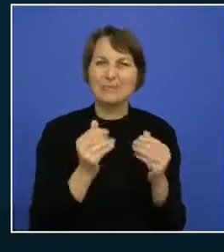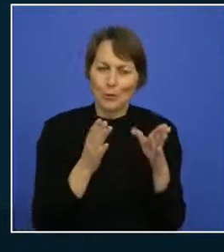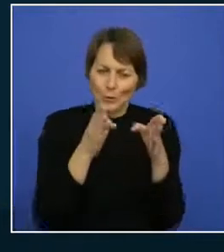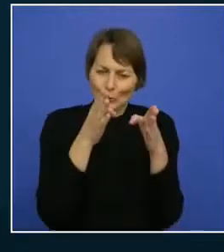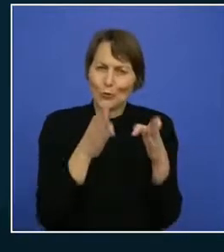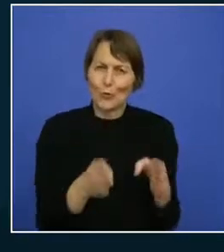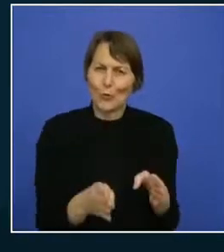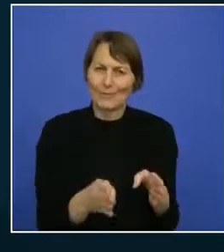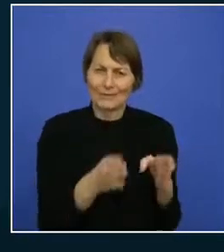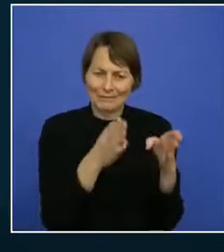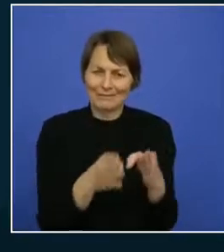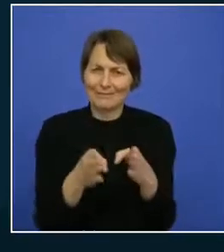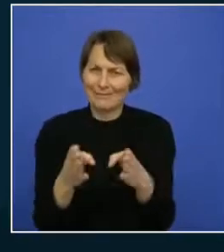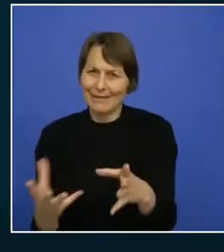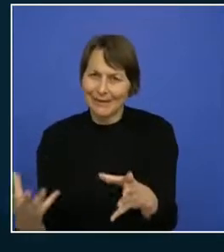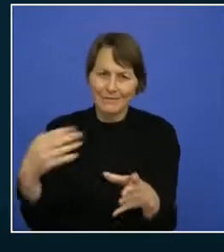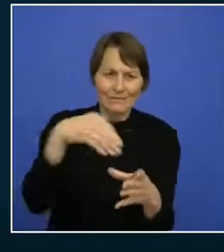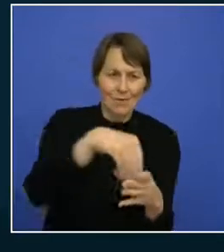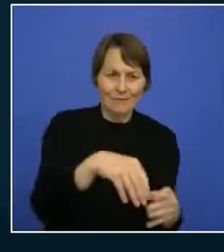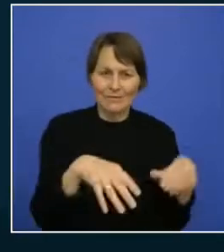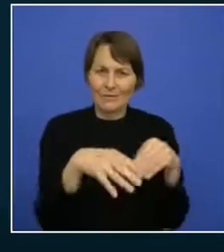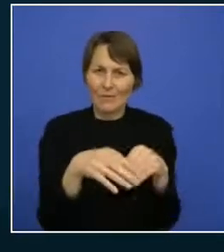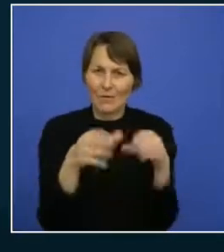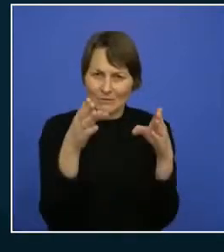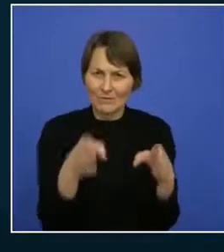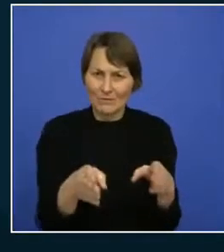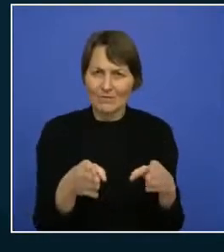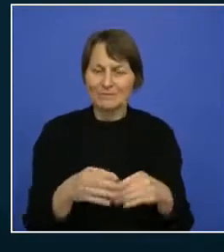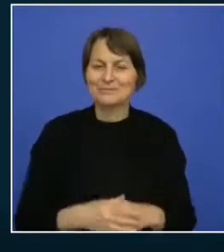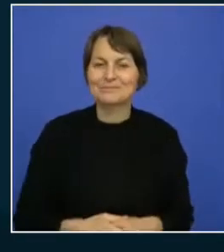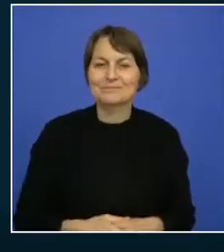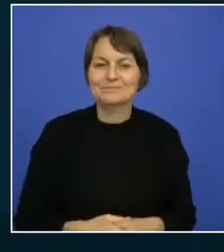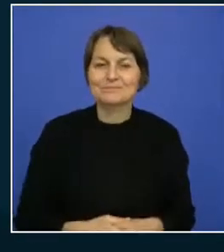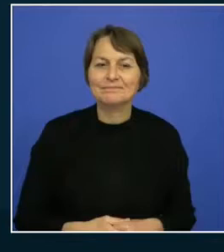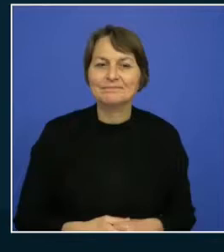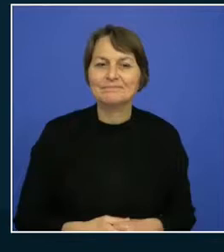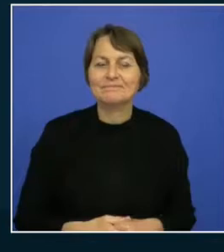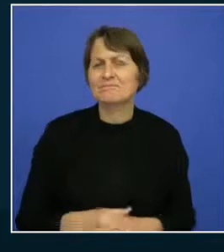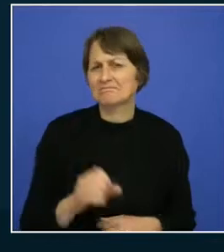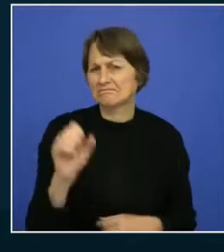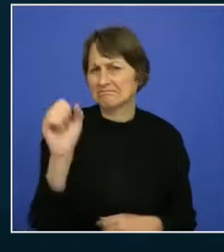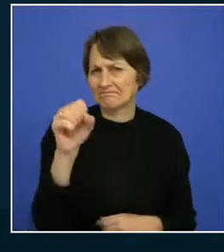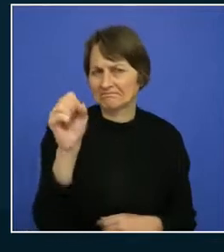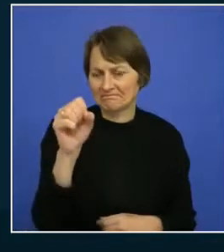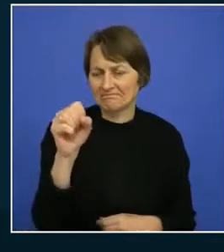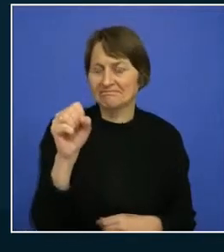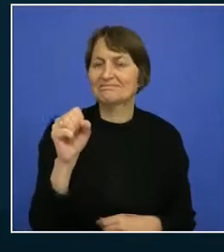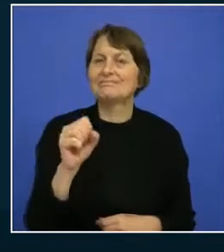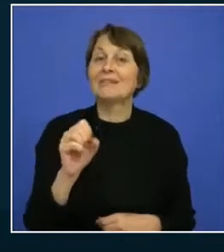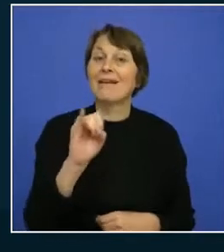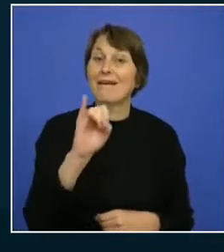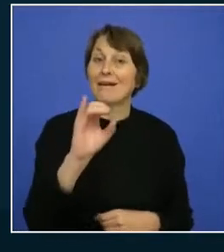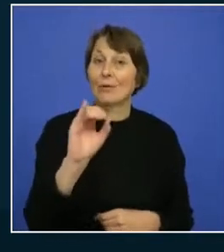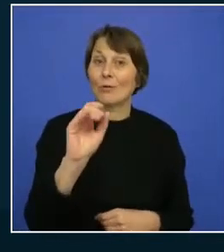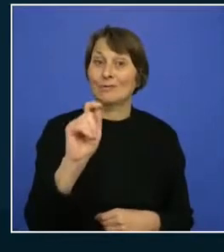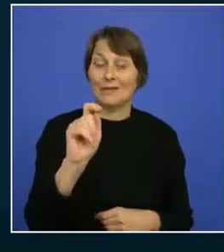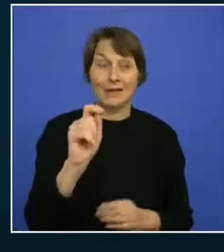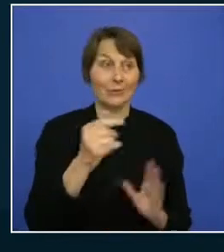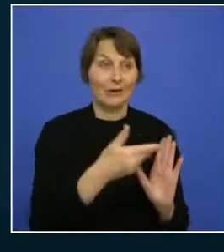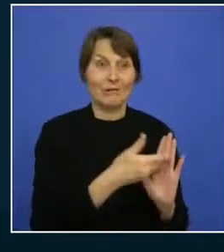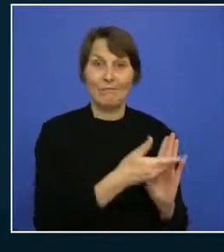of IoT. So Yeah, I mean, IoT really opens the door for all of us